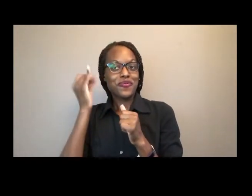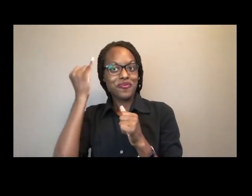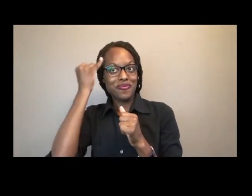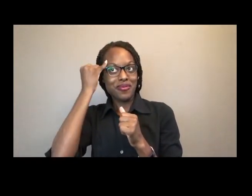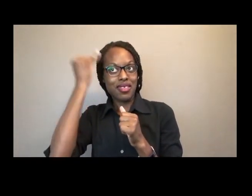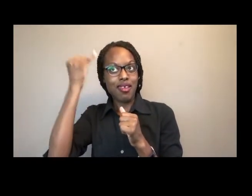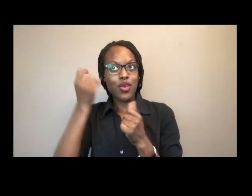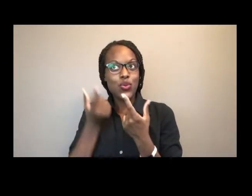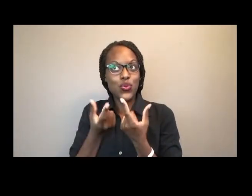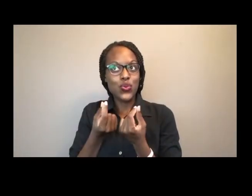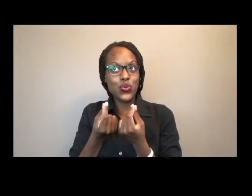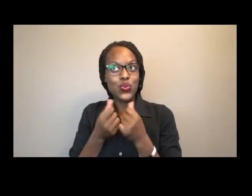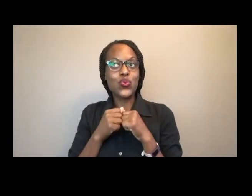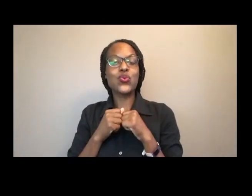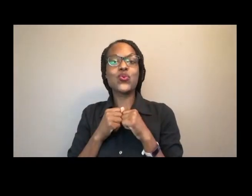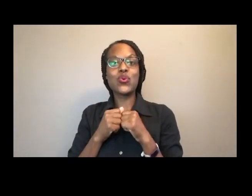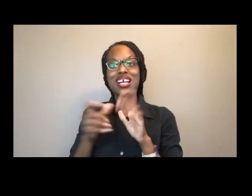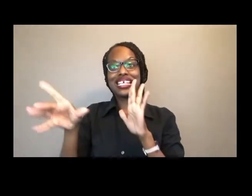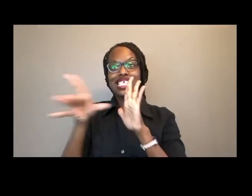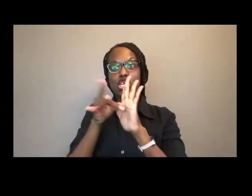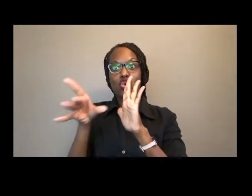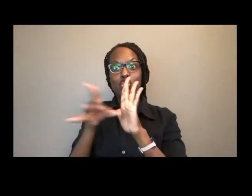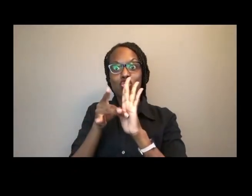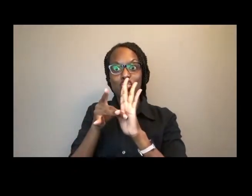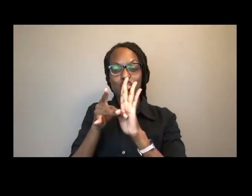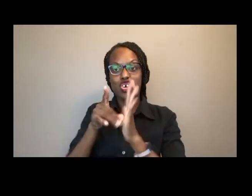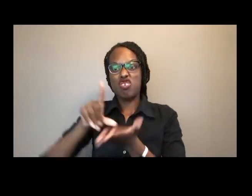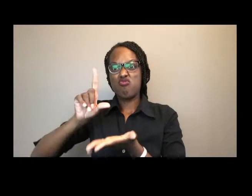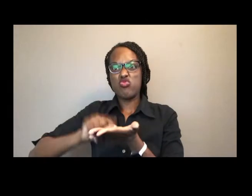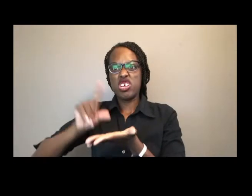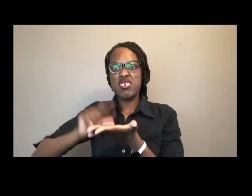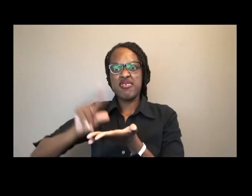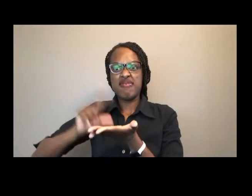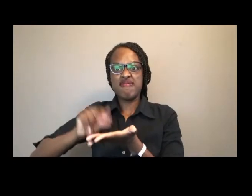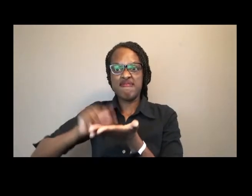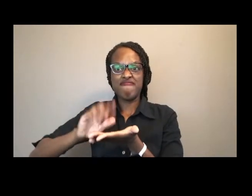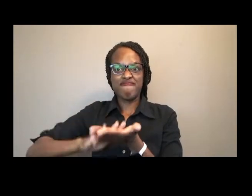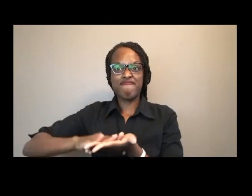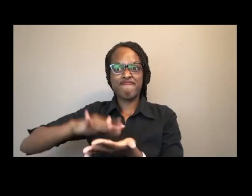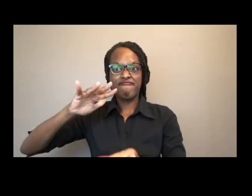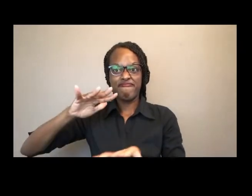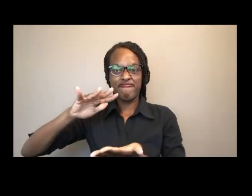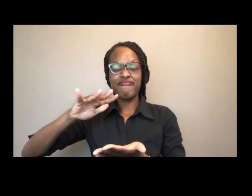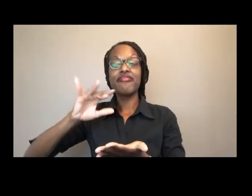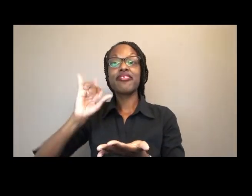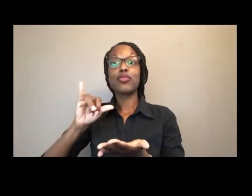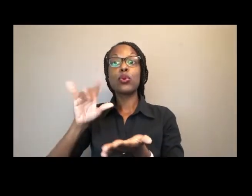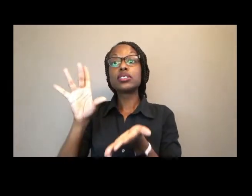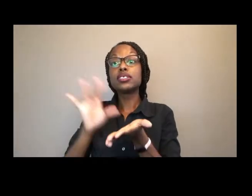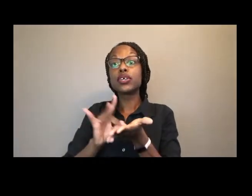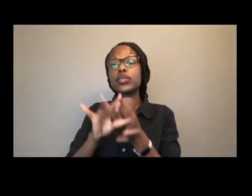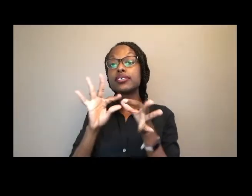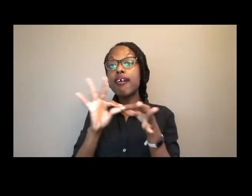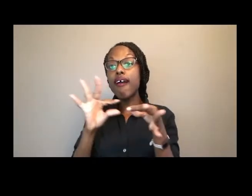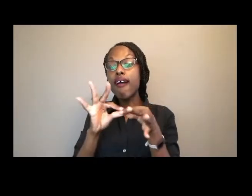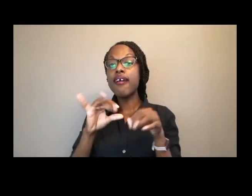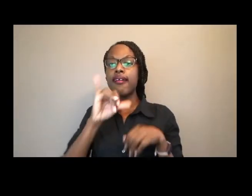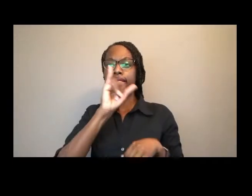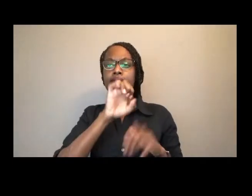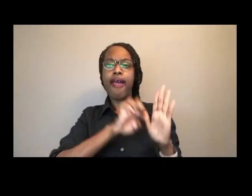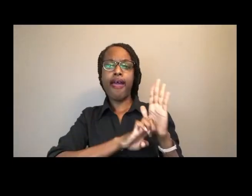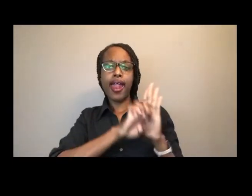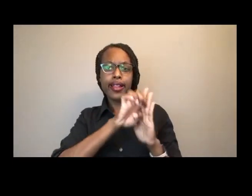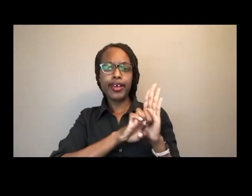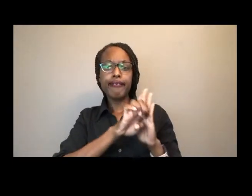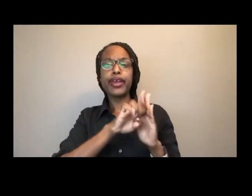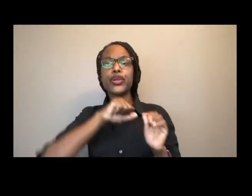printed these stickers that said this elevator is dirty or broken, and we put